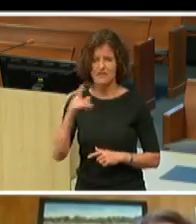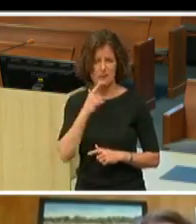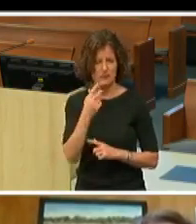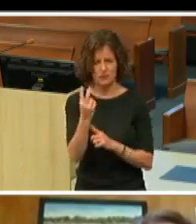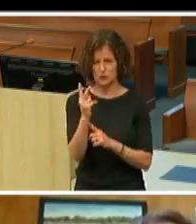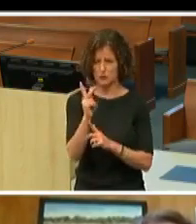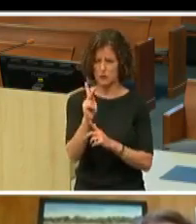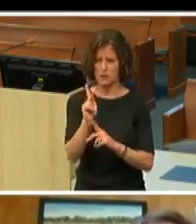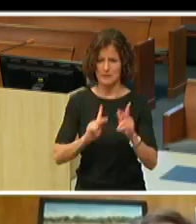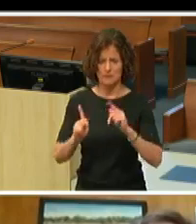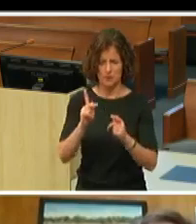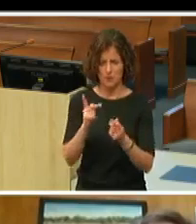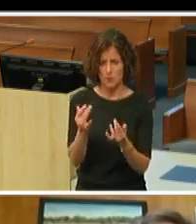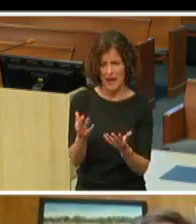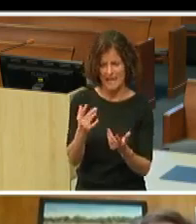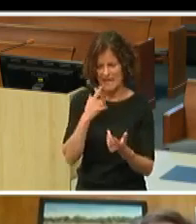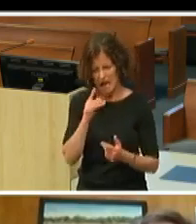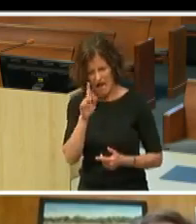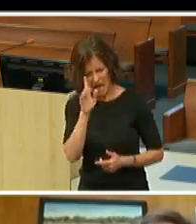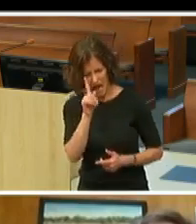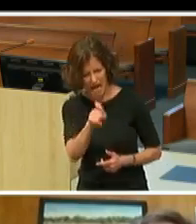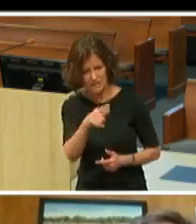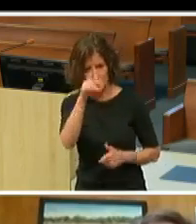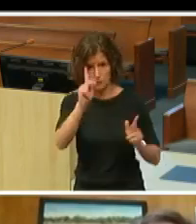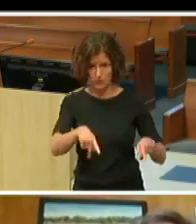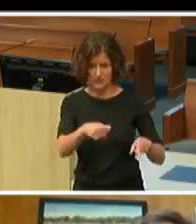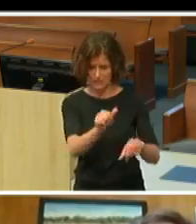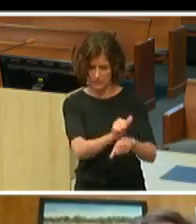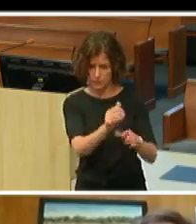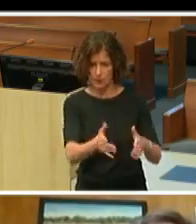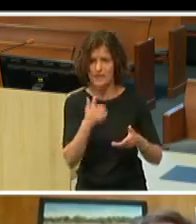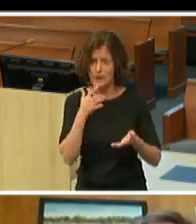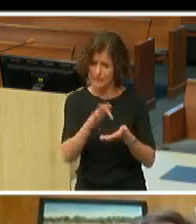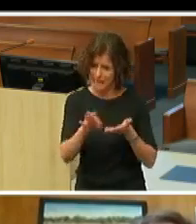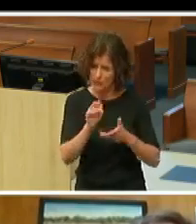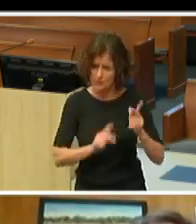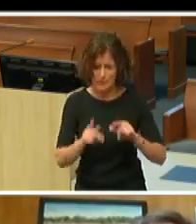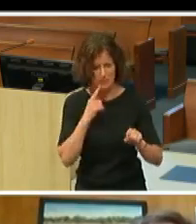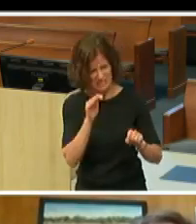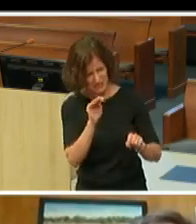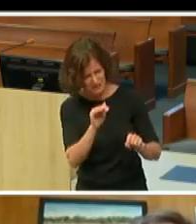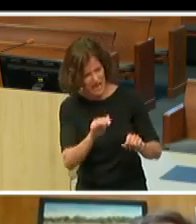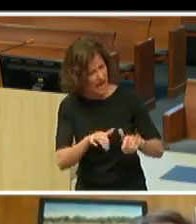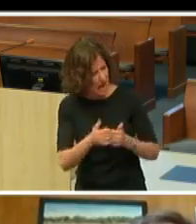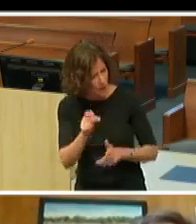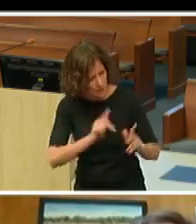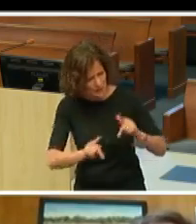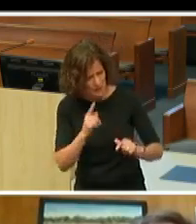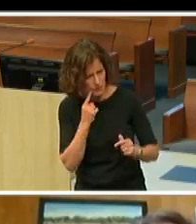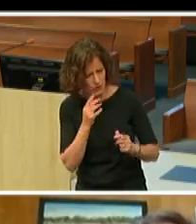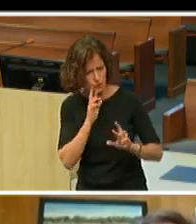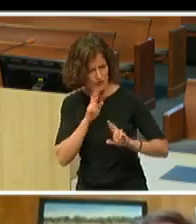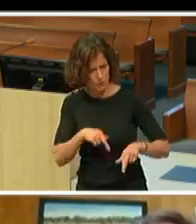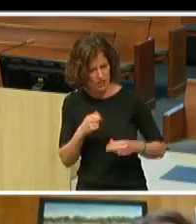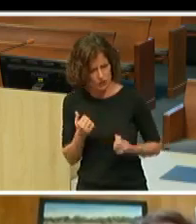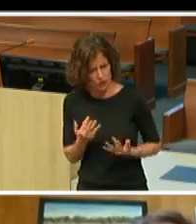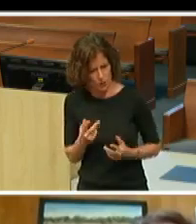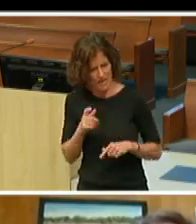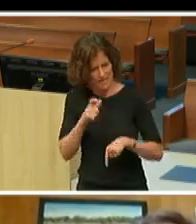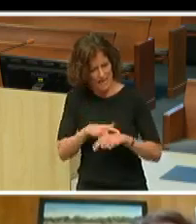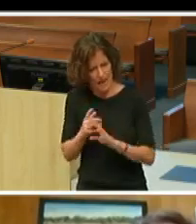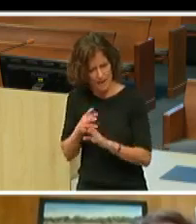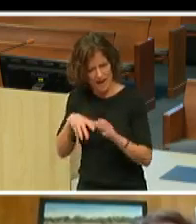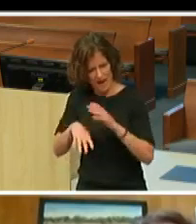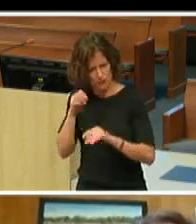was doing the counting and asked him about how people were responding to the wait time. And he said that